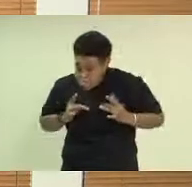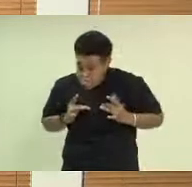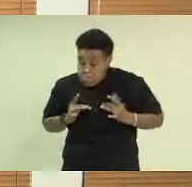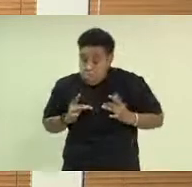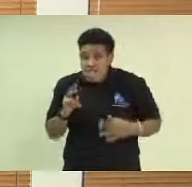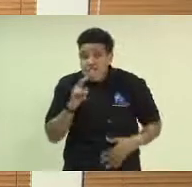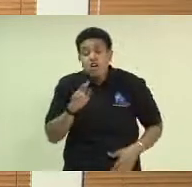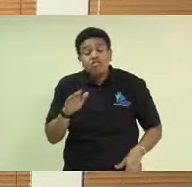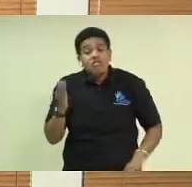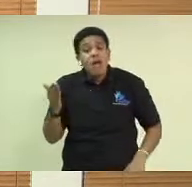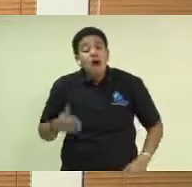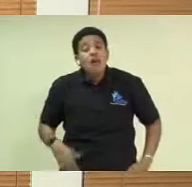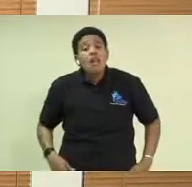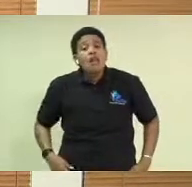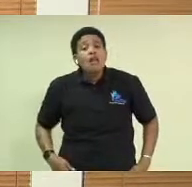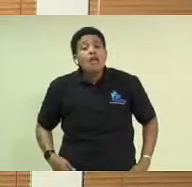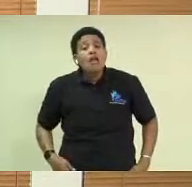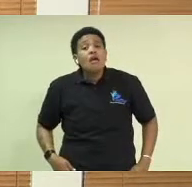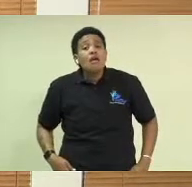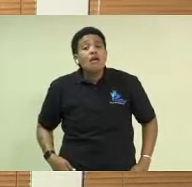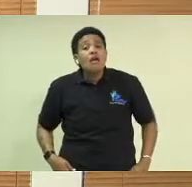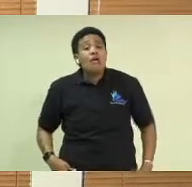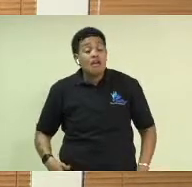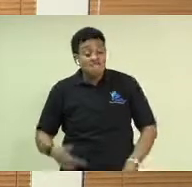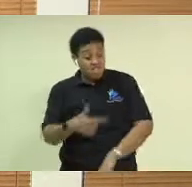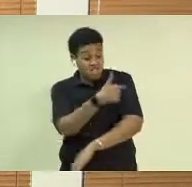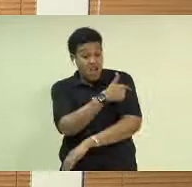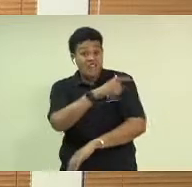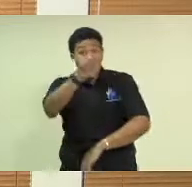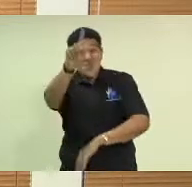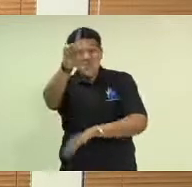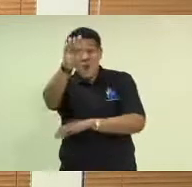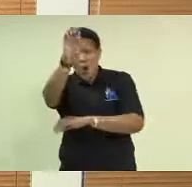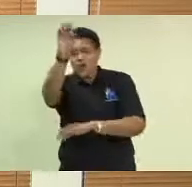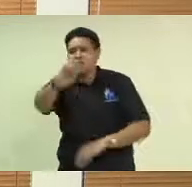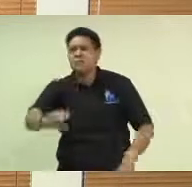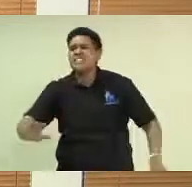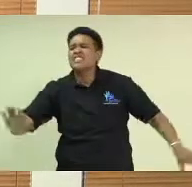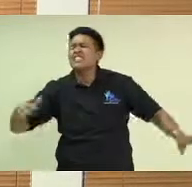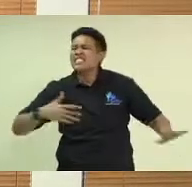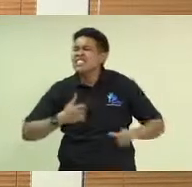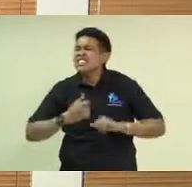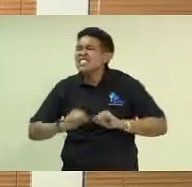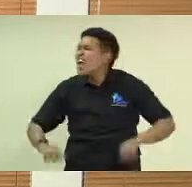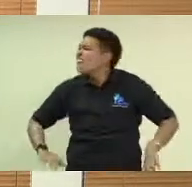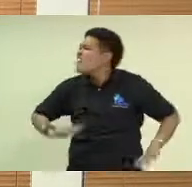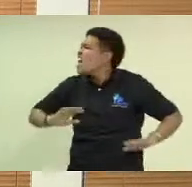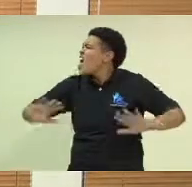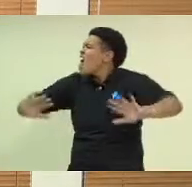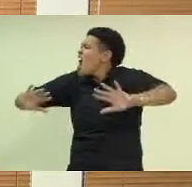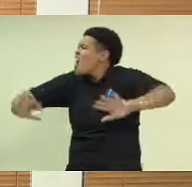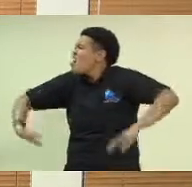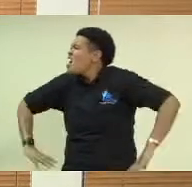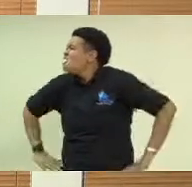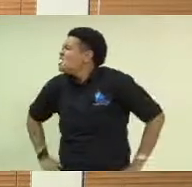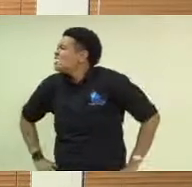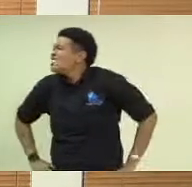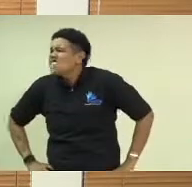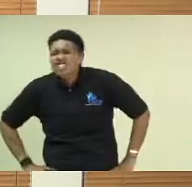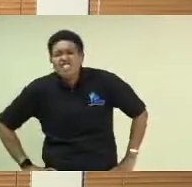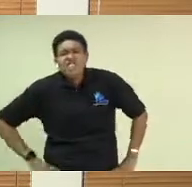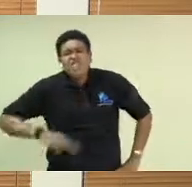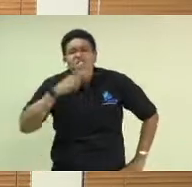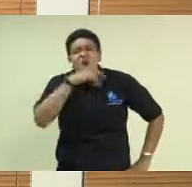died. The vaccine is not a 100% foolproof method of avoiding the virus in the